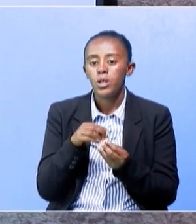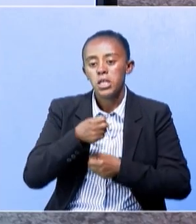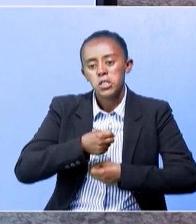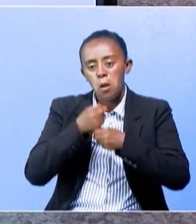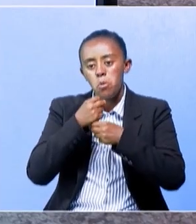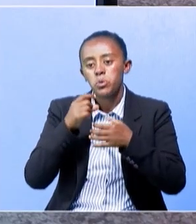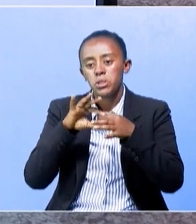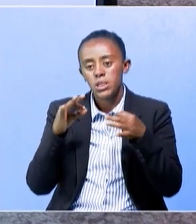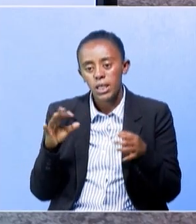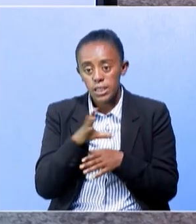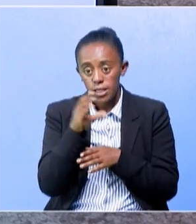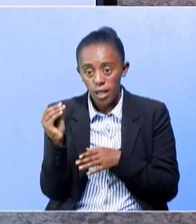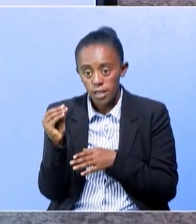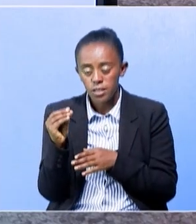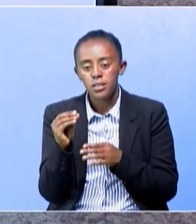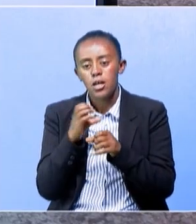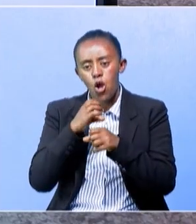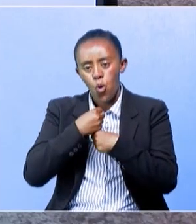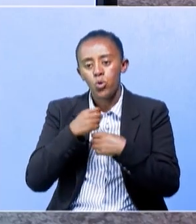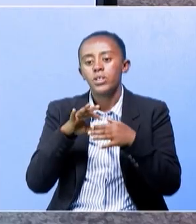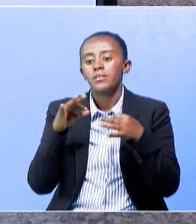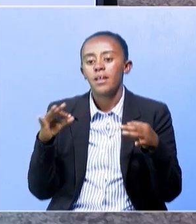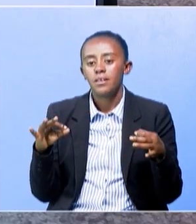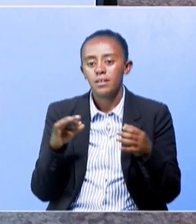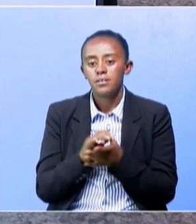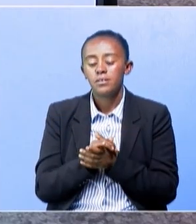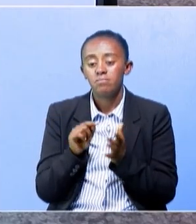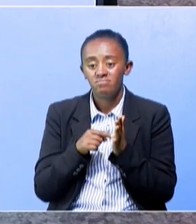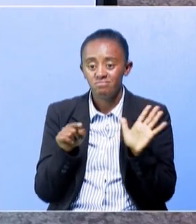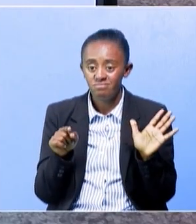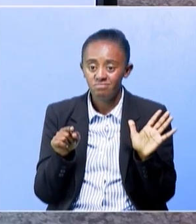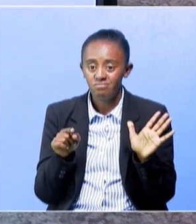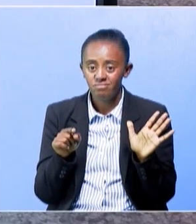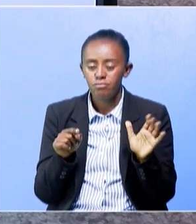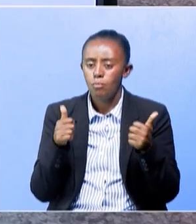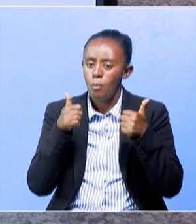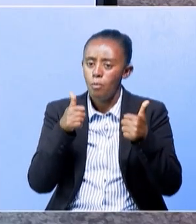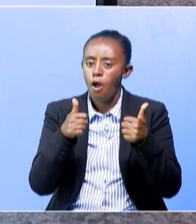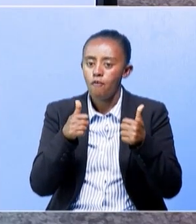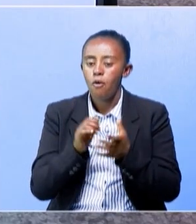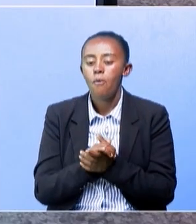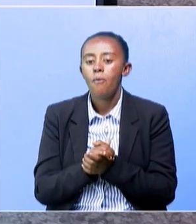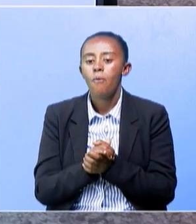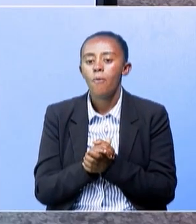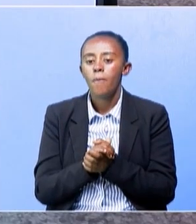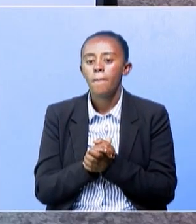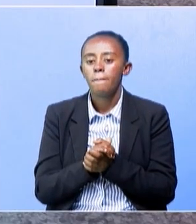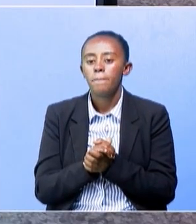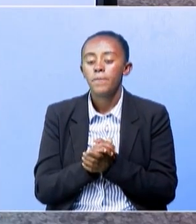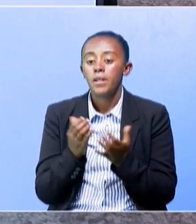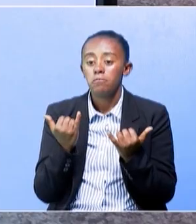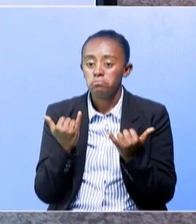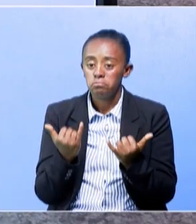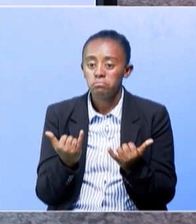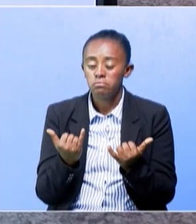supporting sentence and concluding sentence. Is it clear? Bravo. Now I am going to